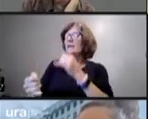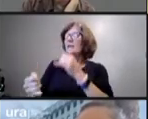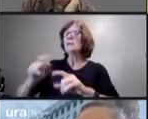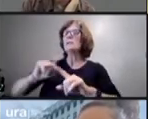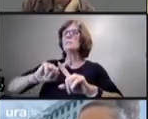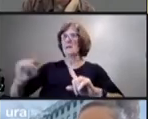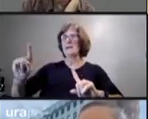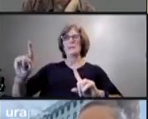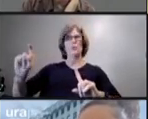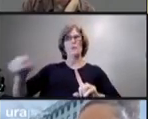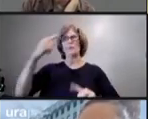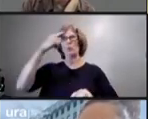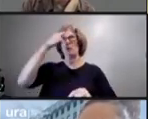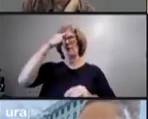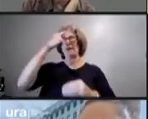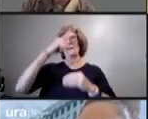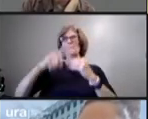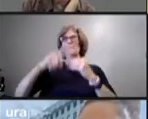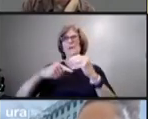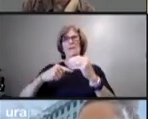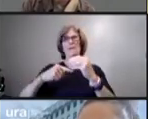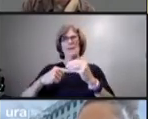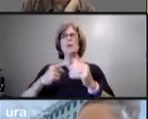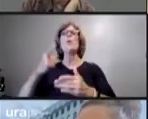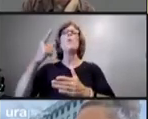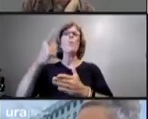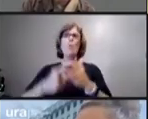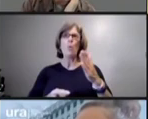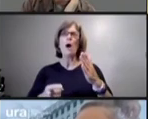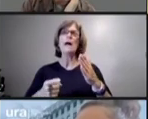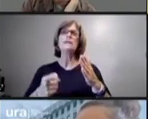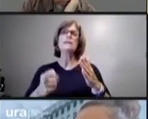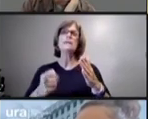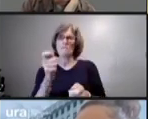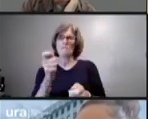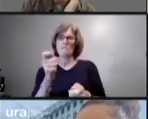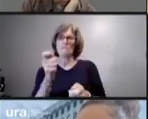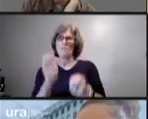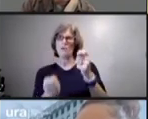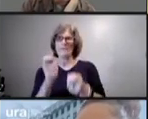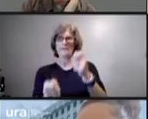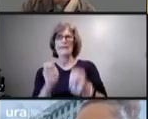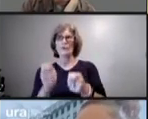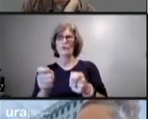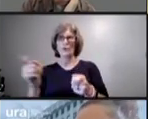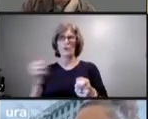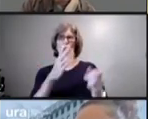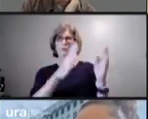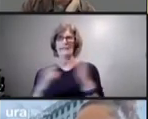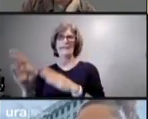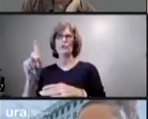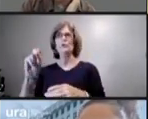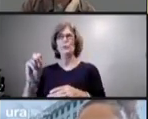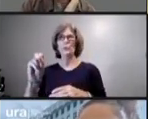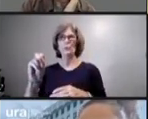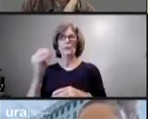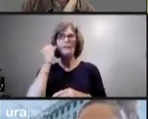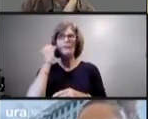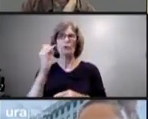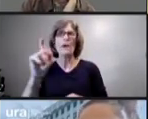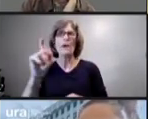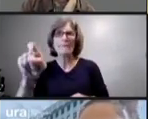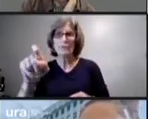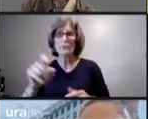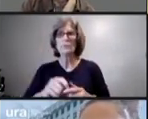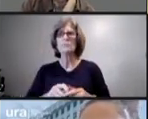what the reasonable accommodation modification process is by that housing provider. Is there a process in place by